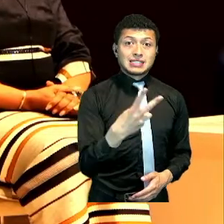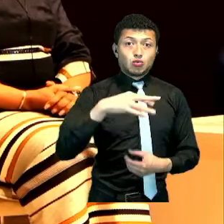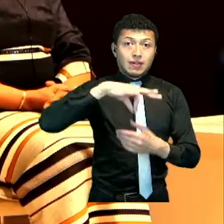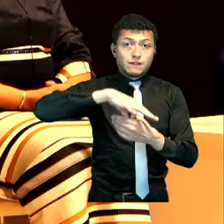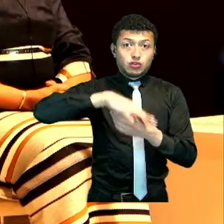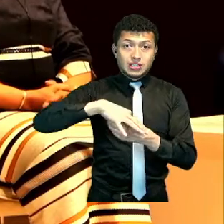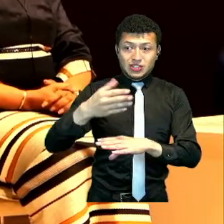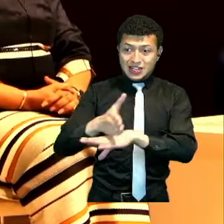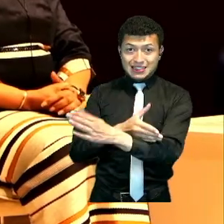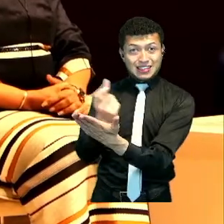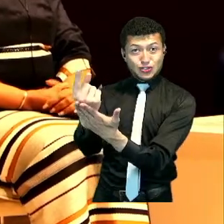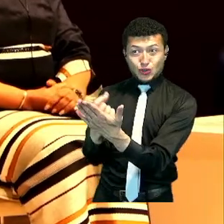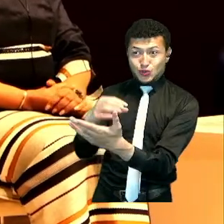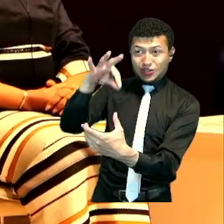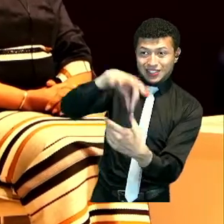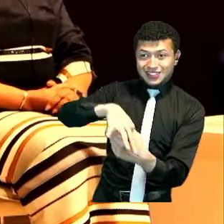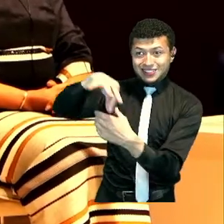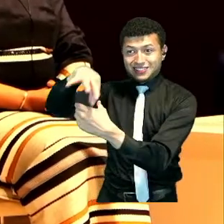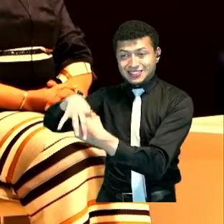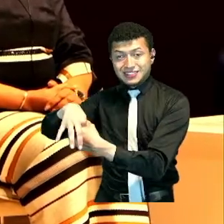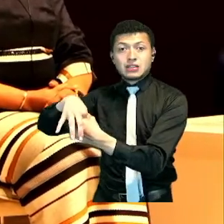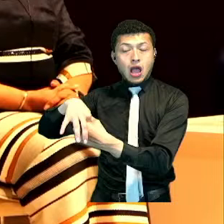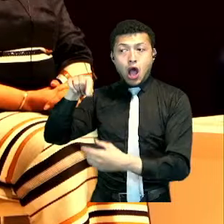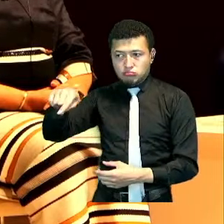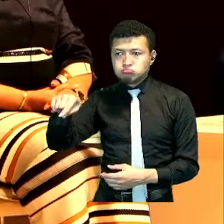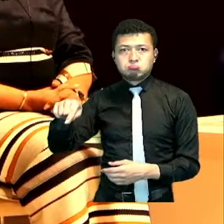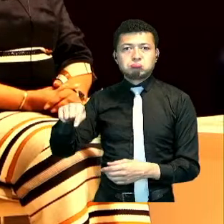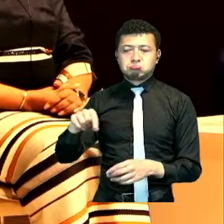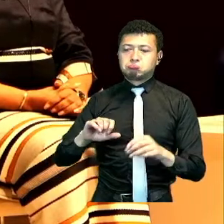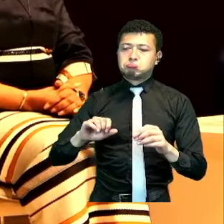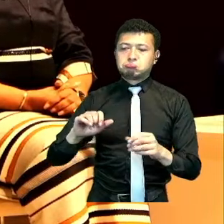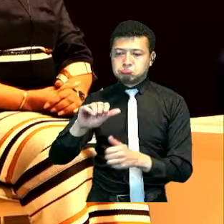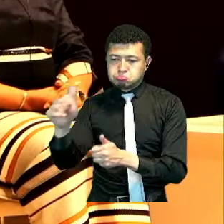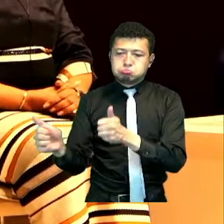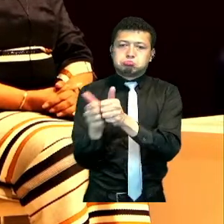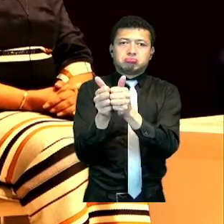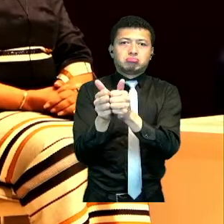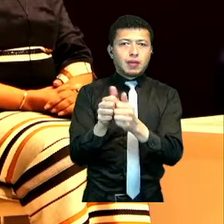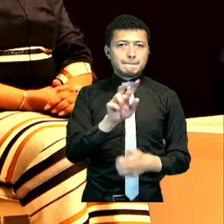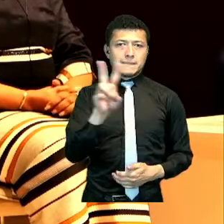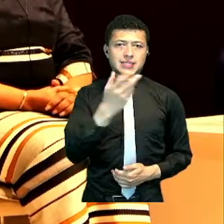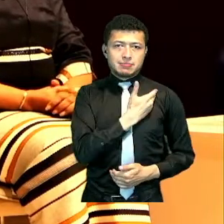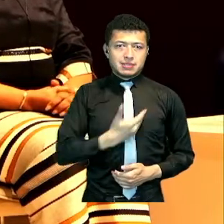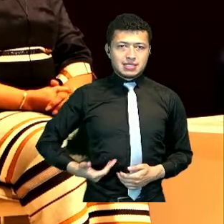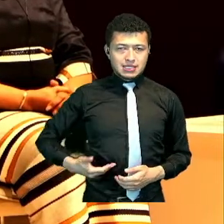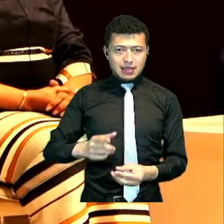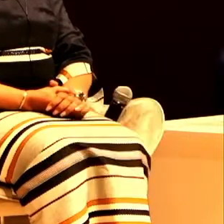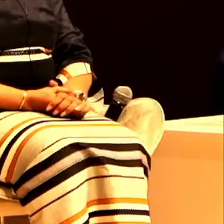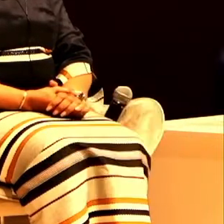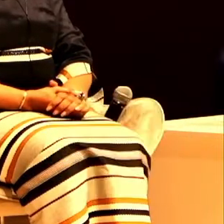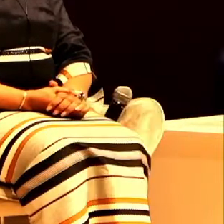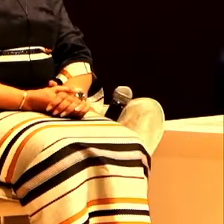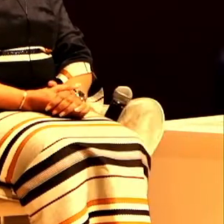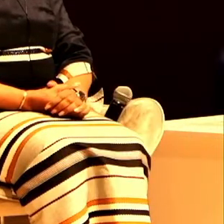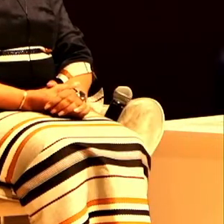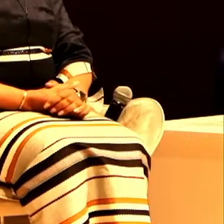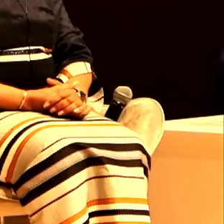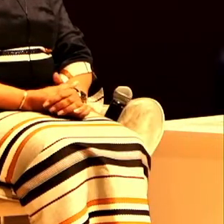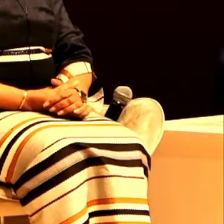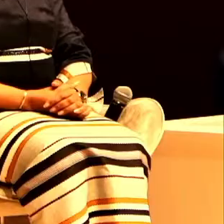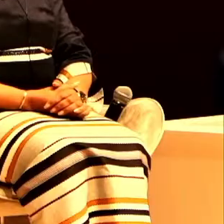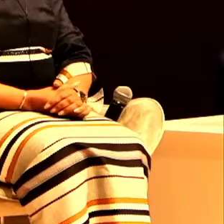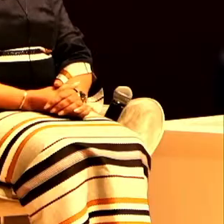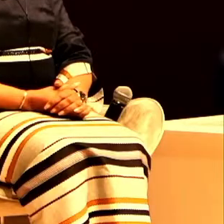after obtaining the second highest number of votes, she was assigned as vice presidential formula for Gustavo Petro for the Pacto